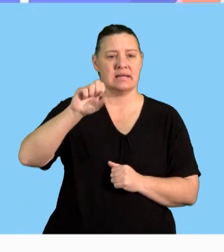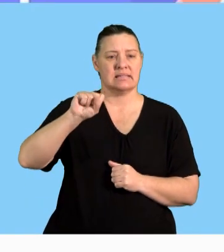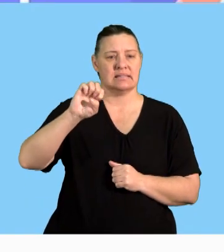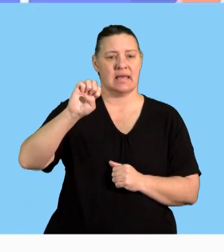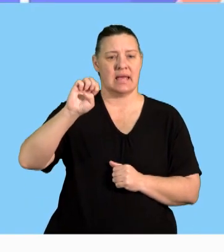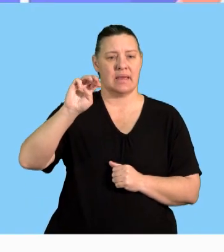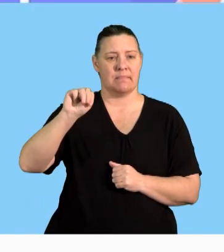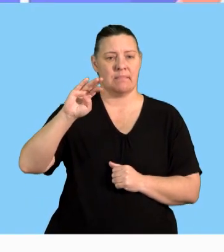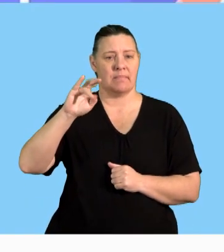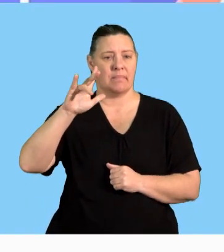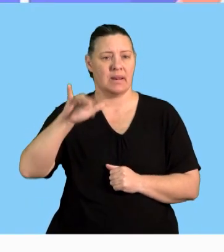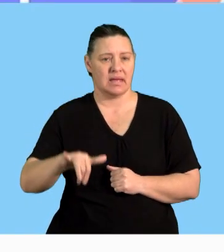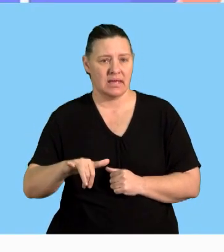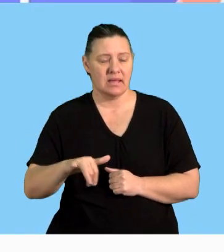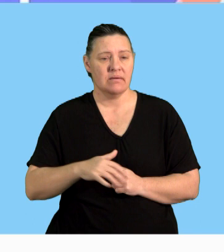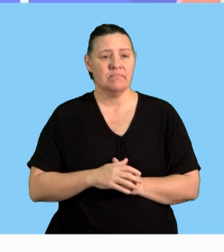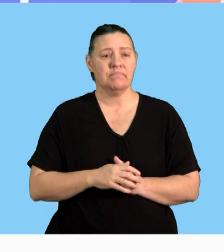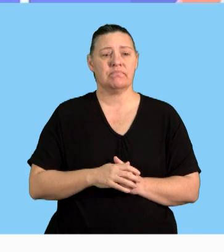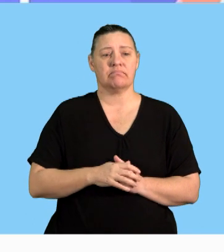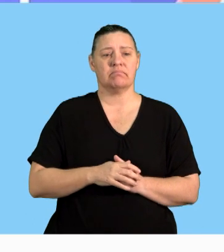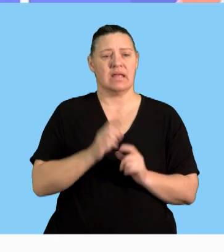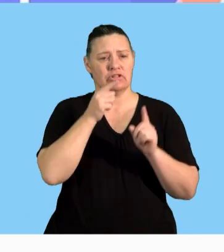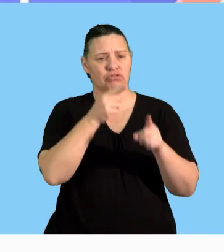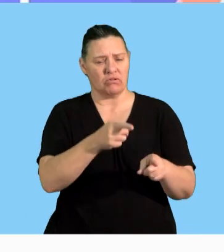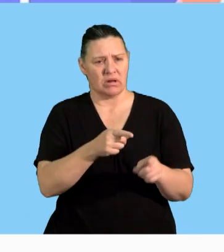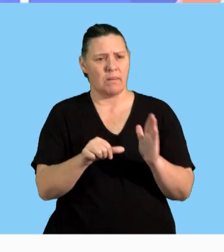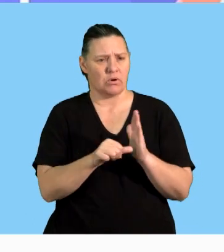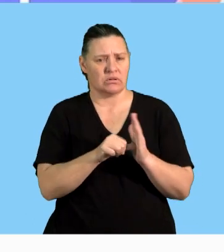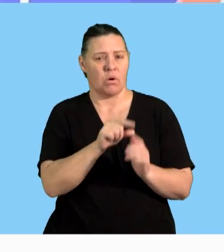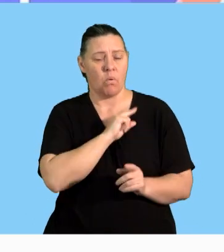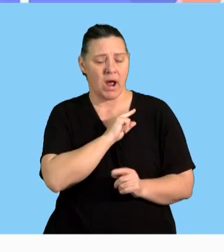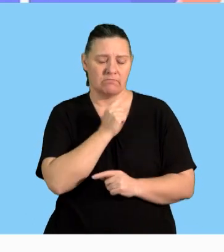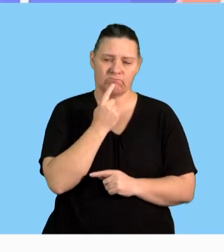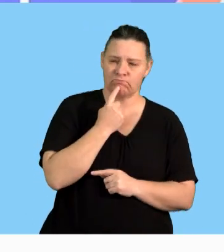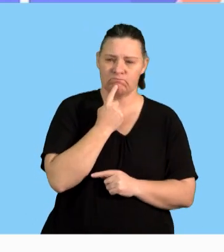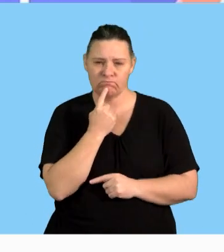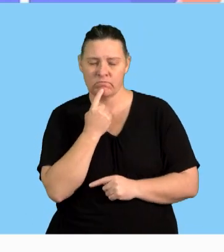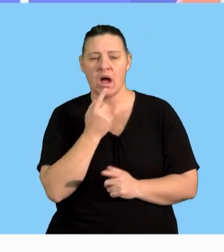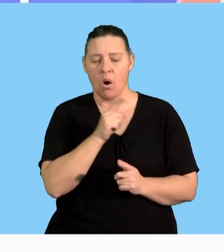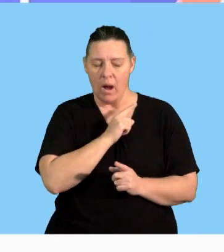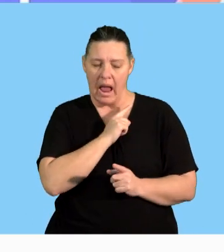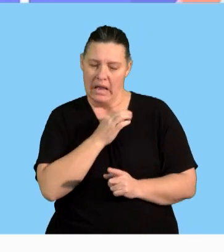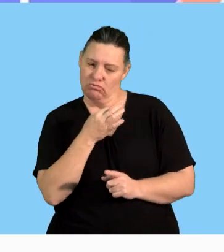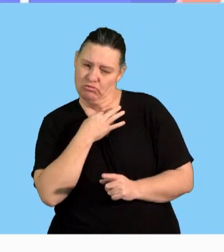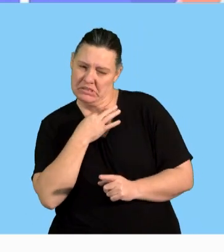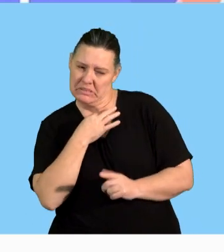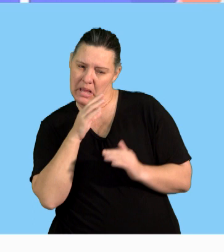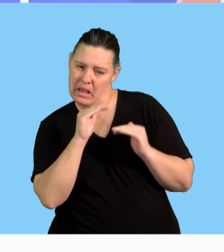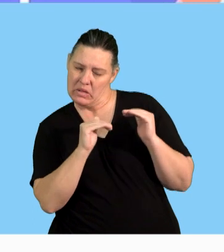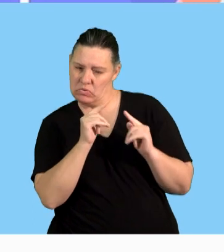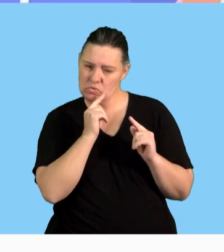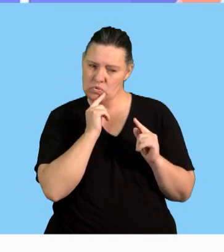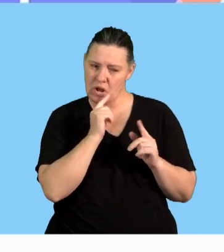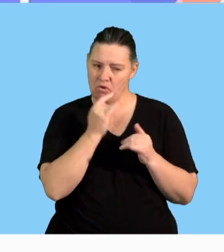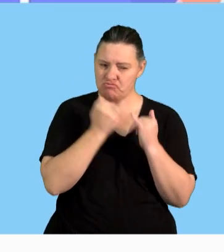so important? It reduces risk because the likelihood of things going wrong is lessened. Also,